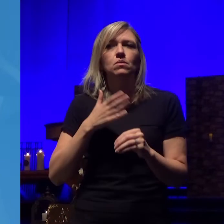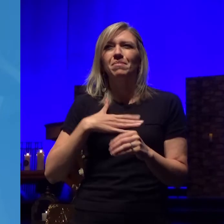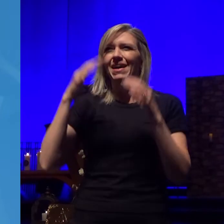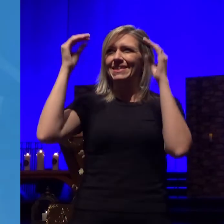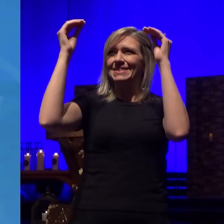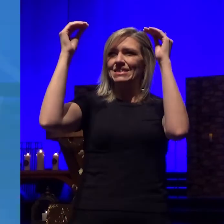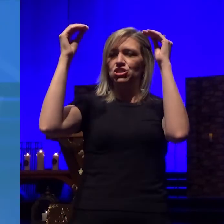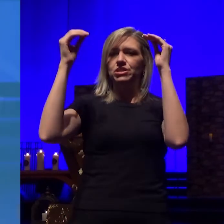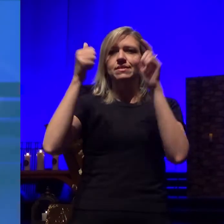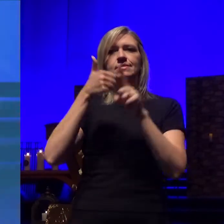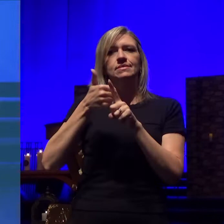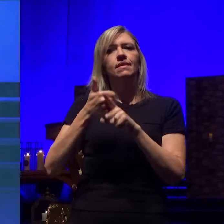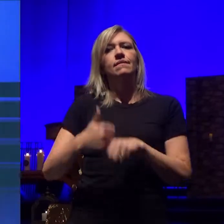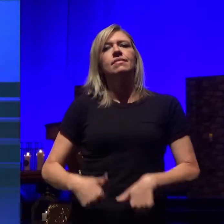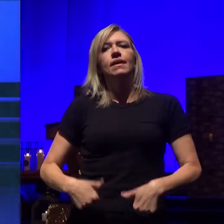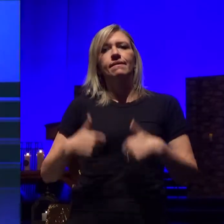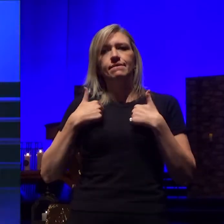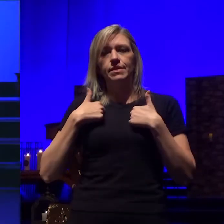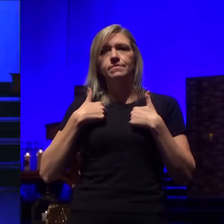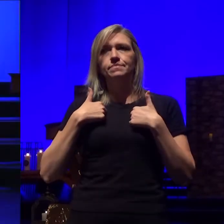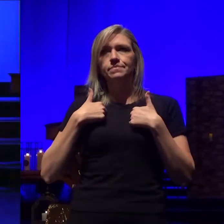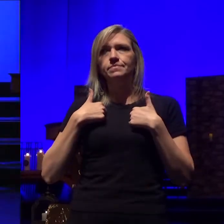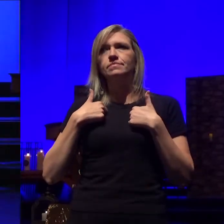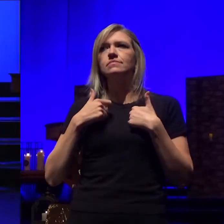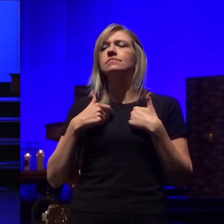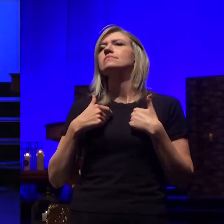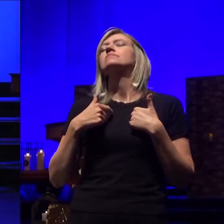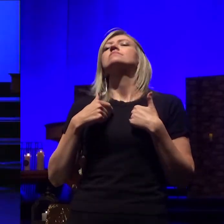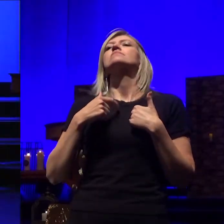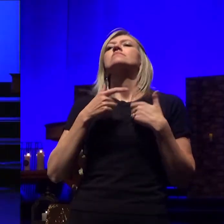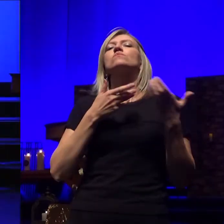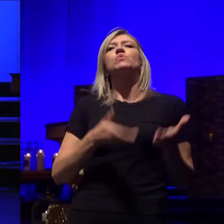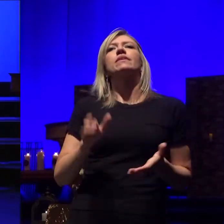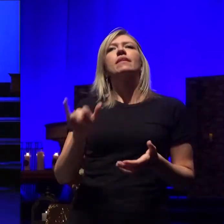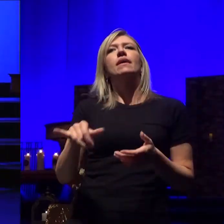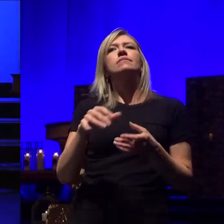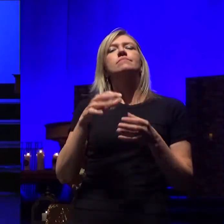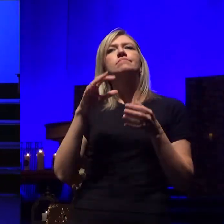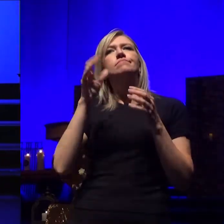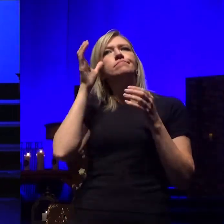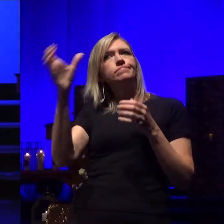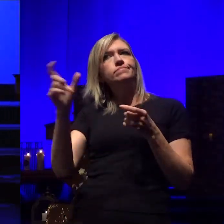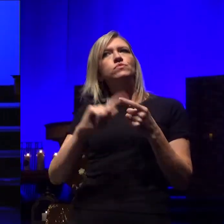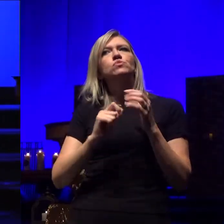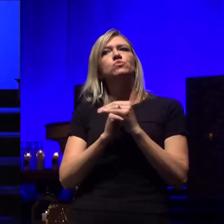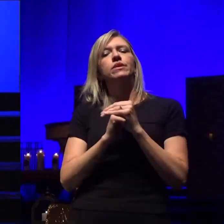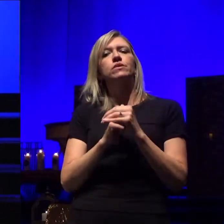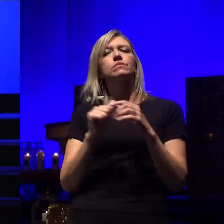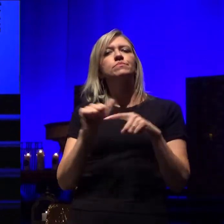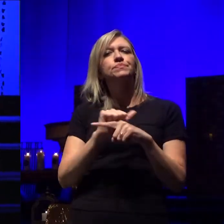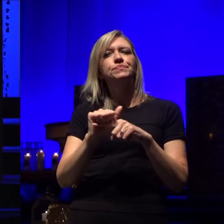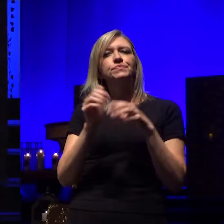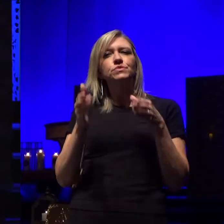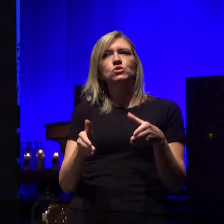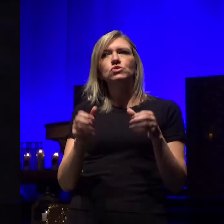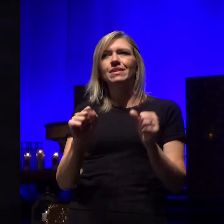life." So just taking those words into prayer, and I invite any of our incredible prayer practitioners who'd like to stand and join me for this prayer to do so.